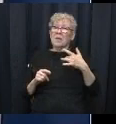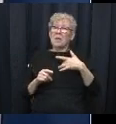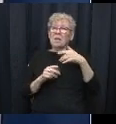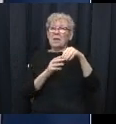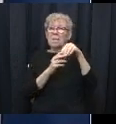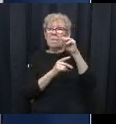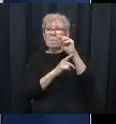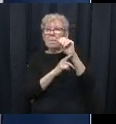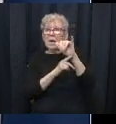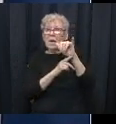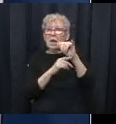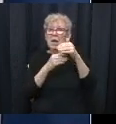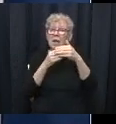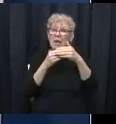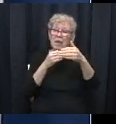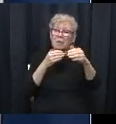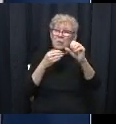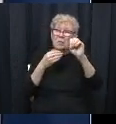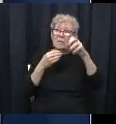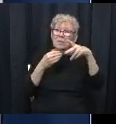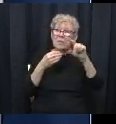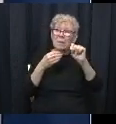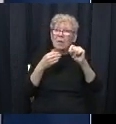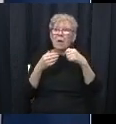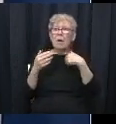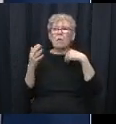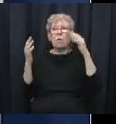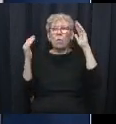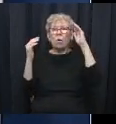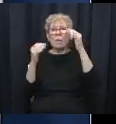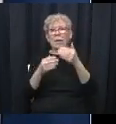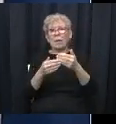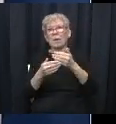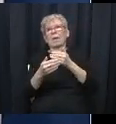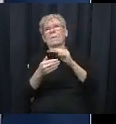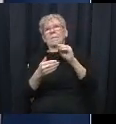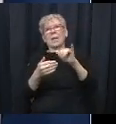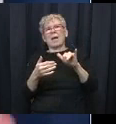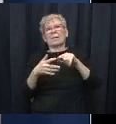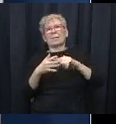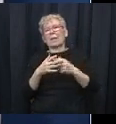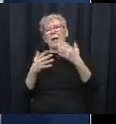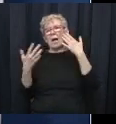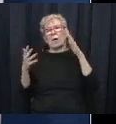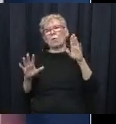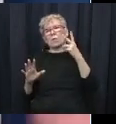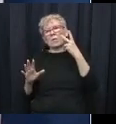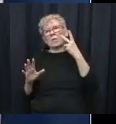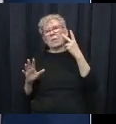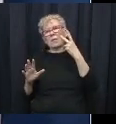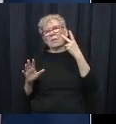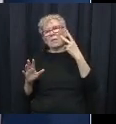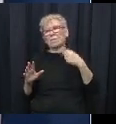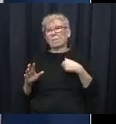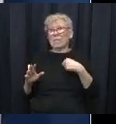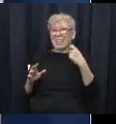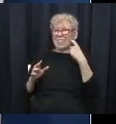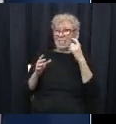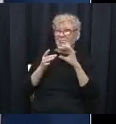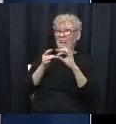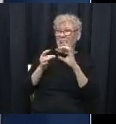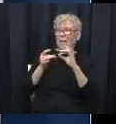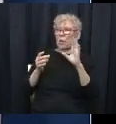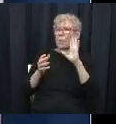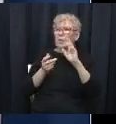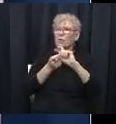will be one more update of the dial before that, as we talked about, with additional ability to have events and